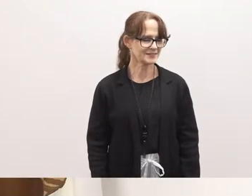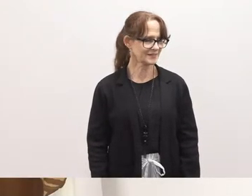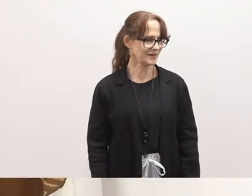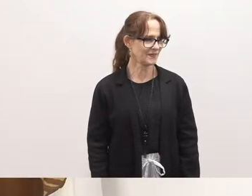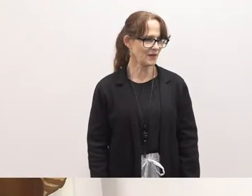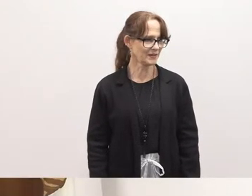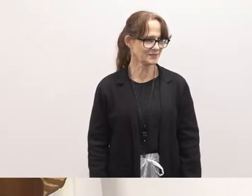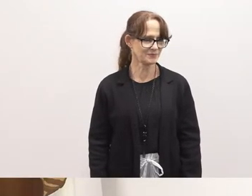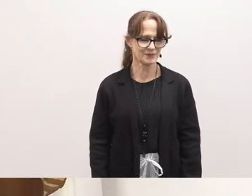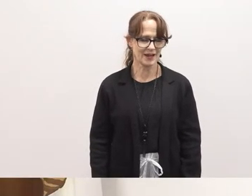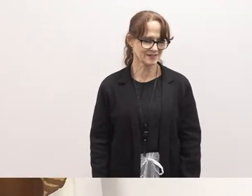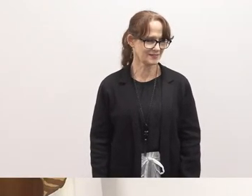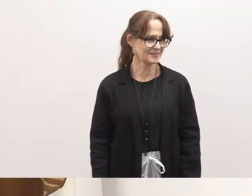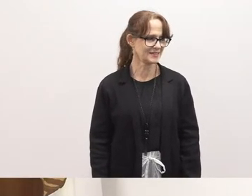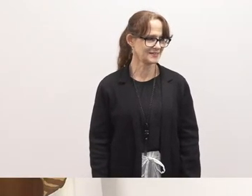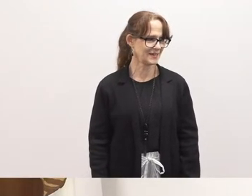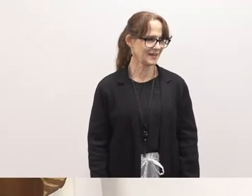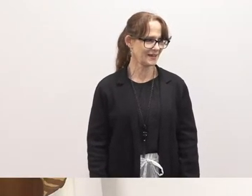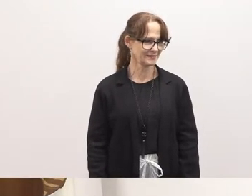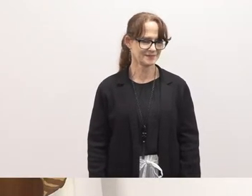have Matthew.